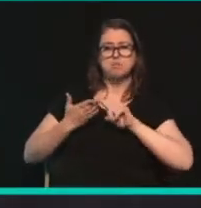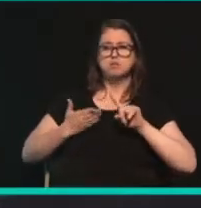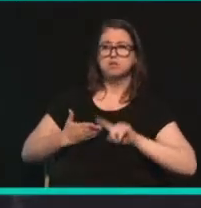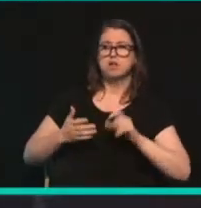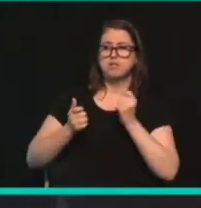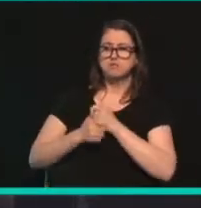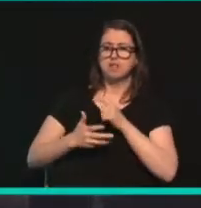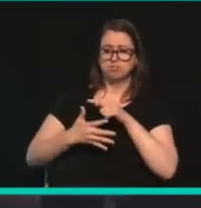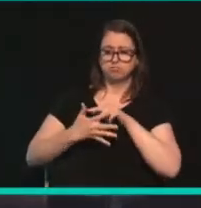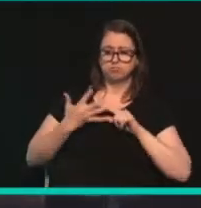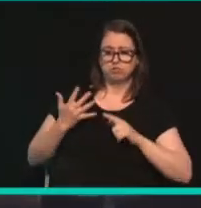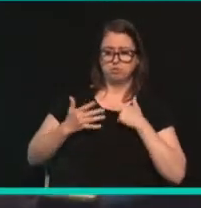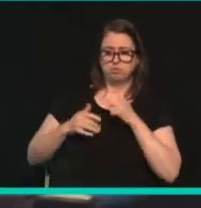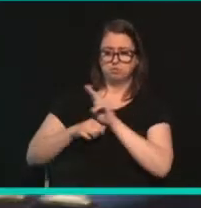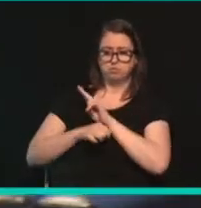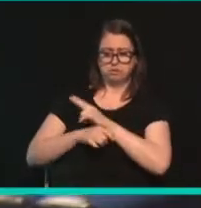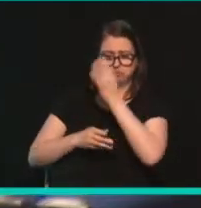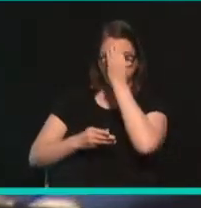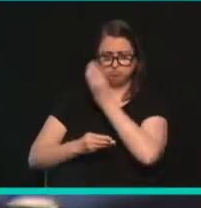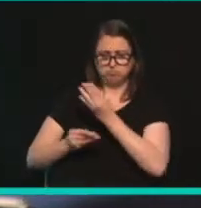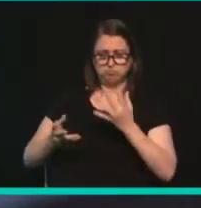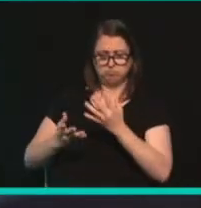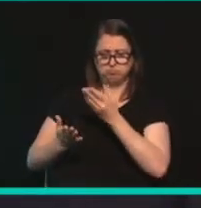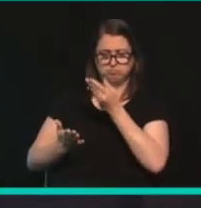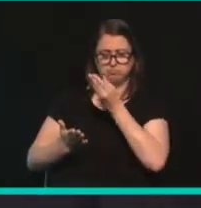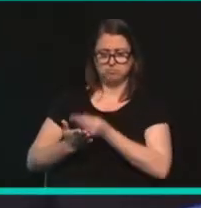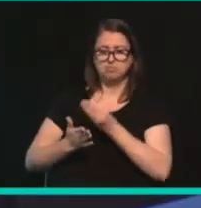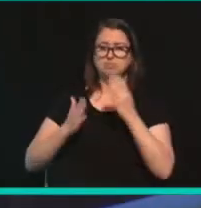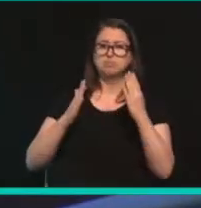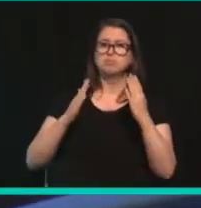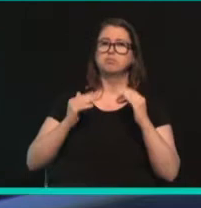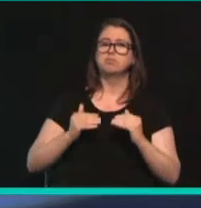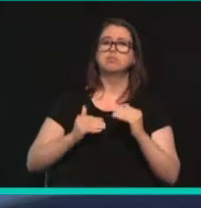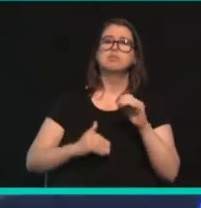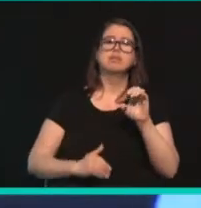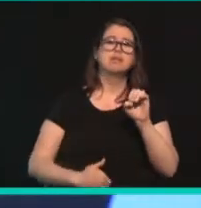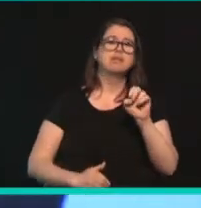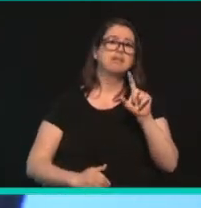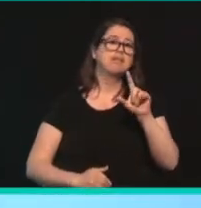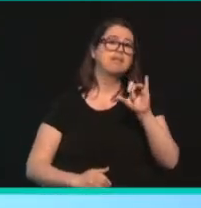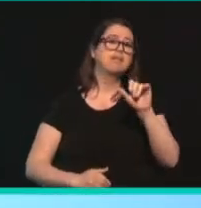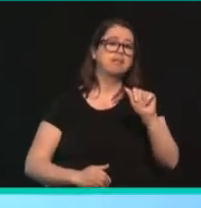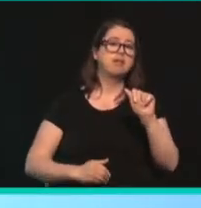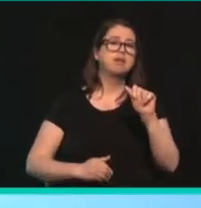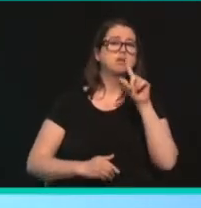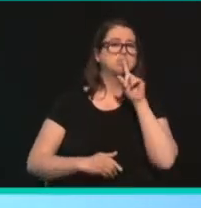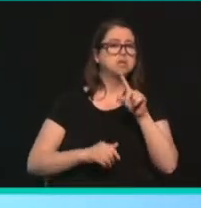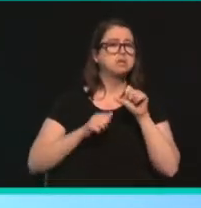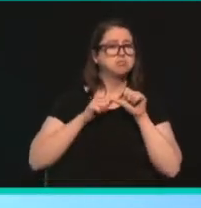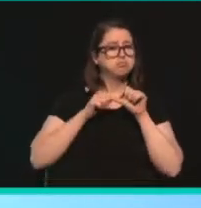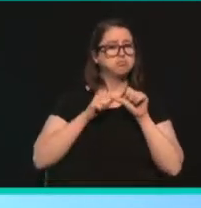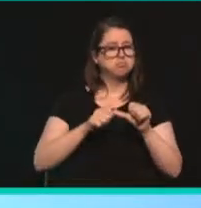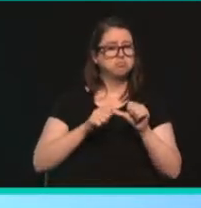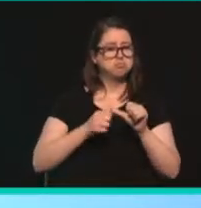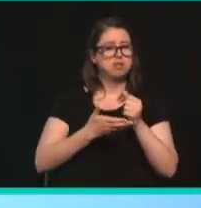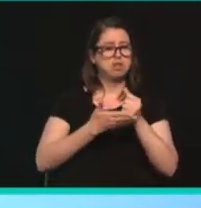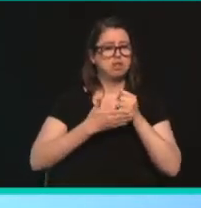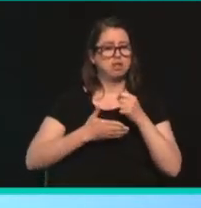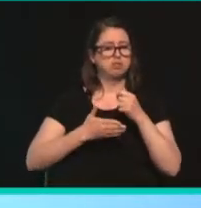have. This data also enables Elya to move into an arena we have not been before,